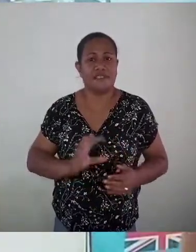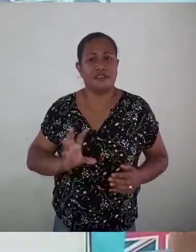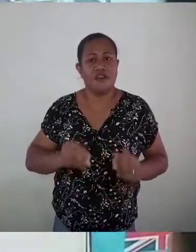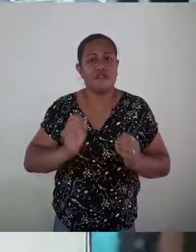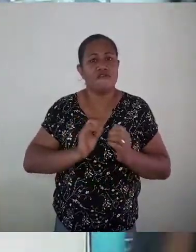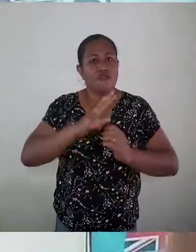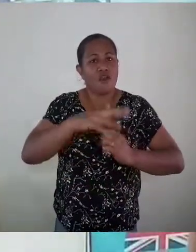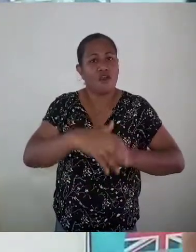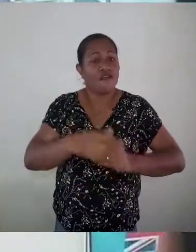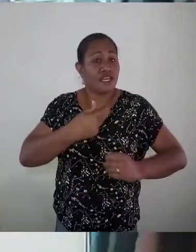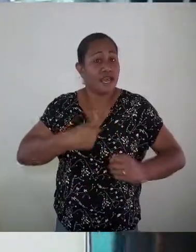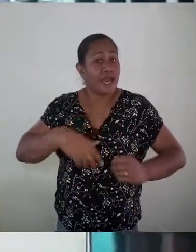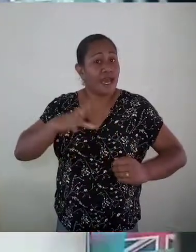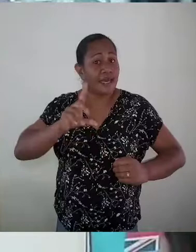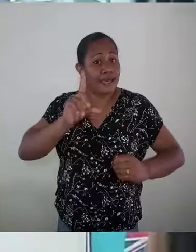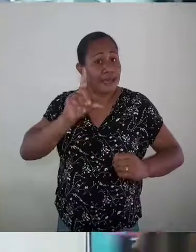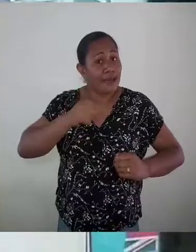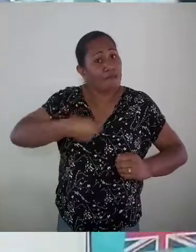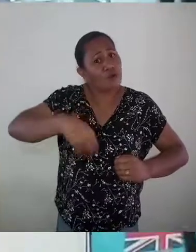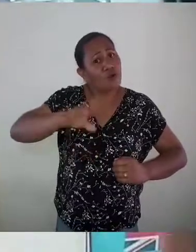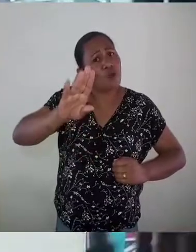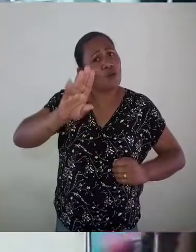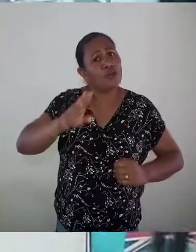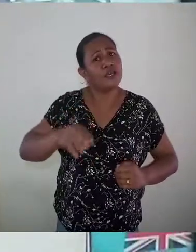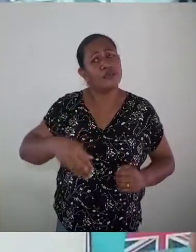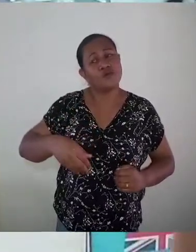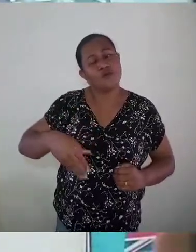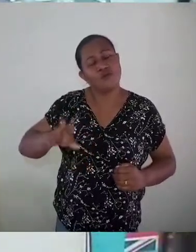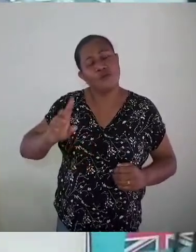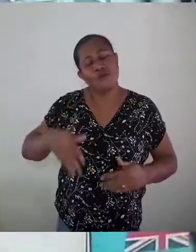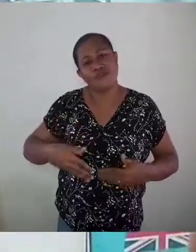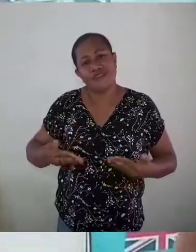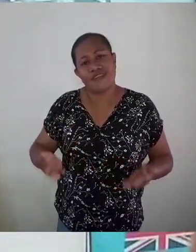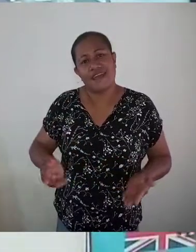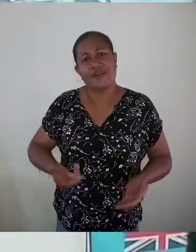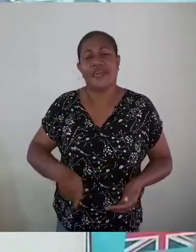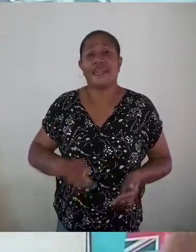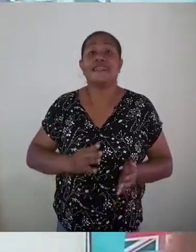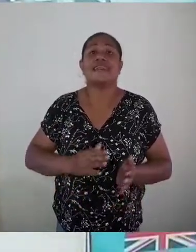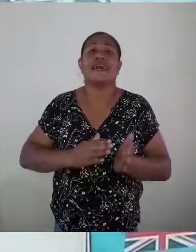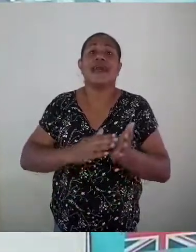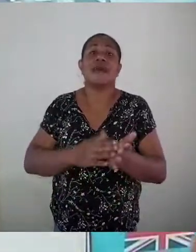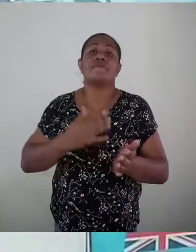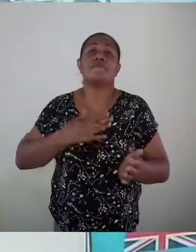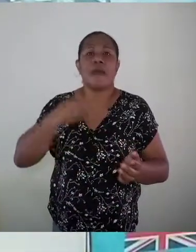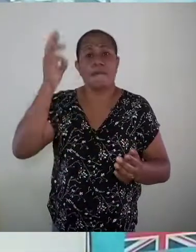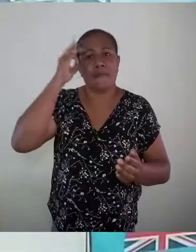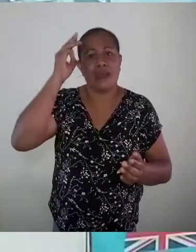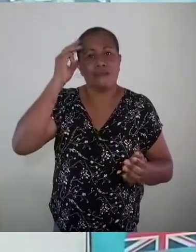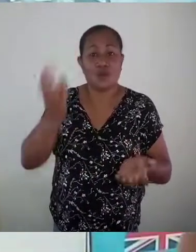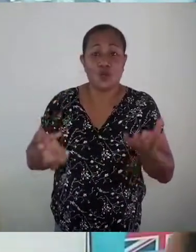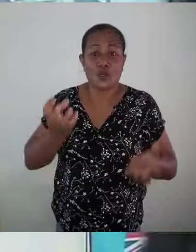I'm going to go now and help my mom with the cooking. Mothe, bye for now.